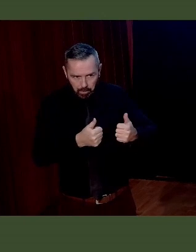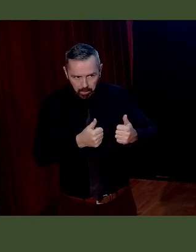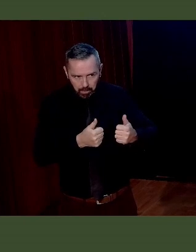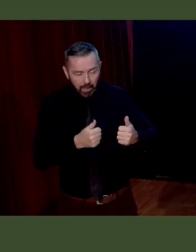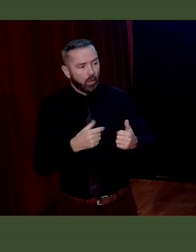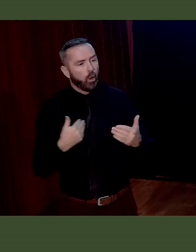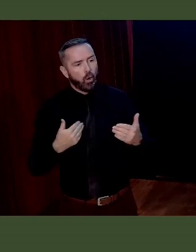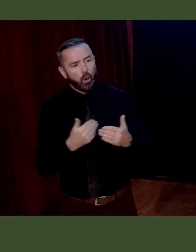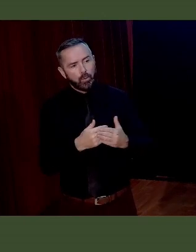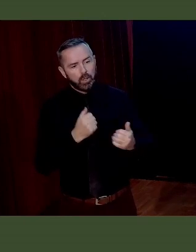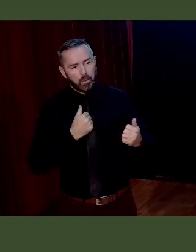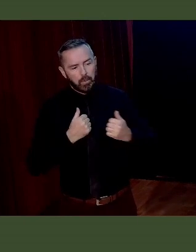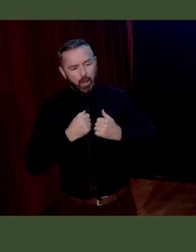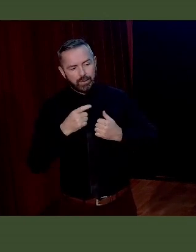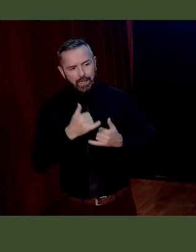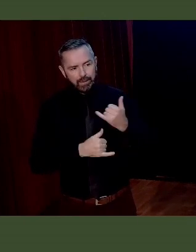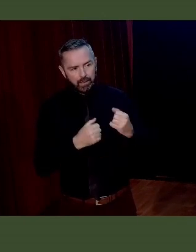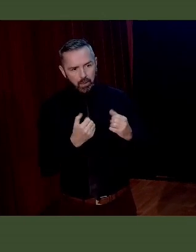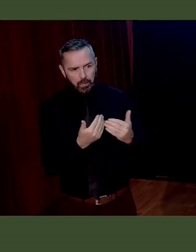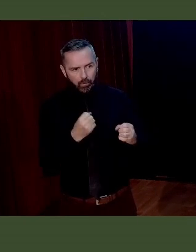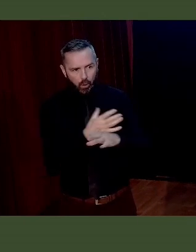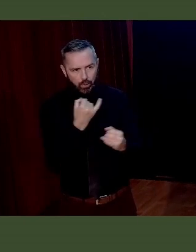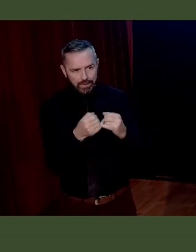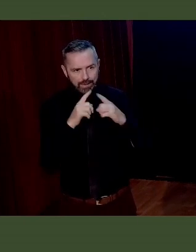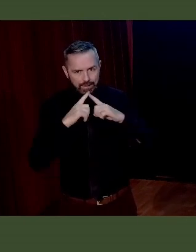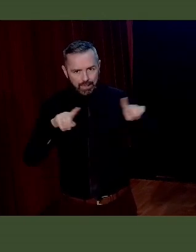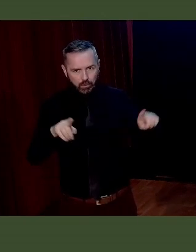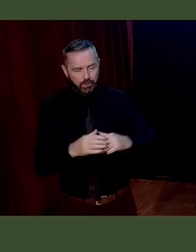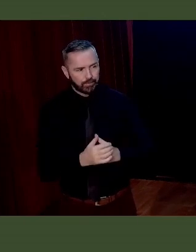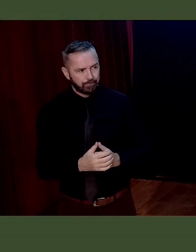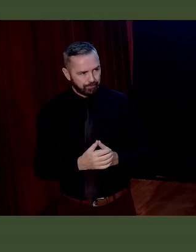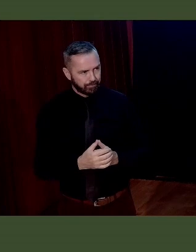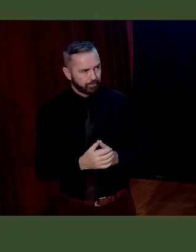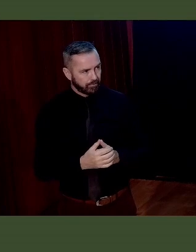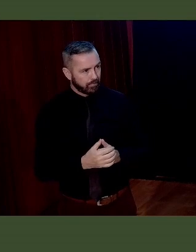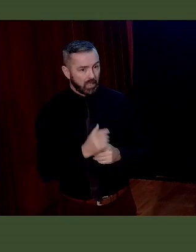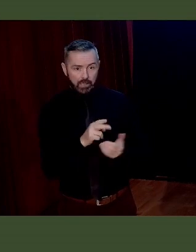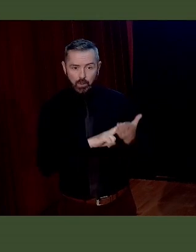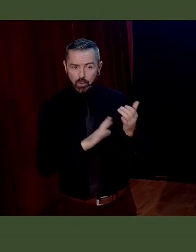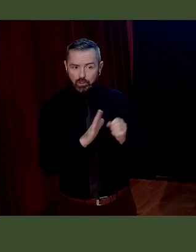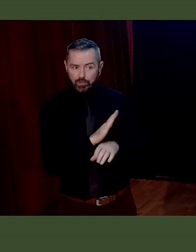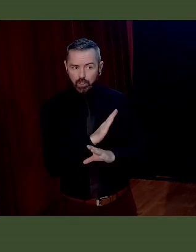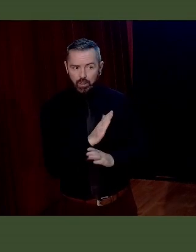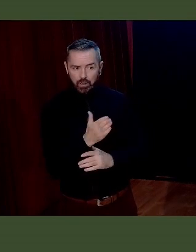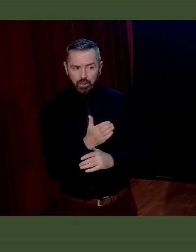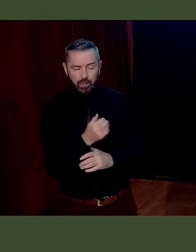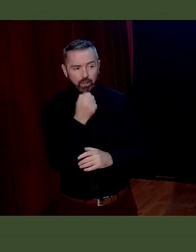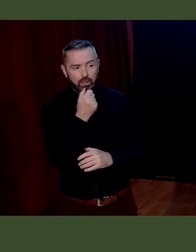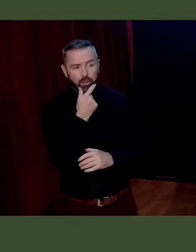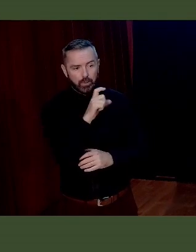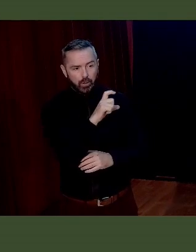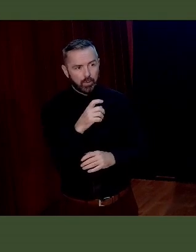it took until March of that year before the details of it were announced. That was extremely useful. Dublin Corporation